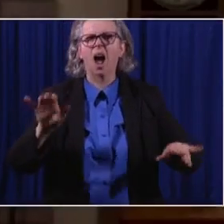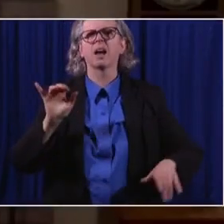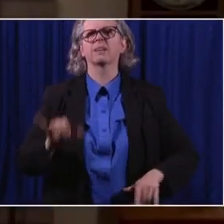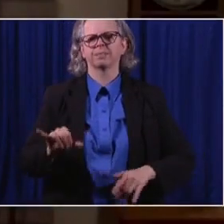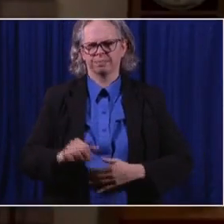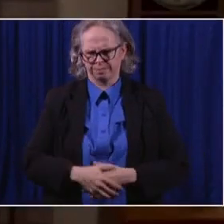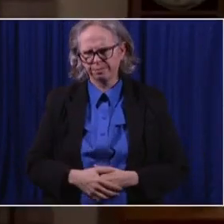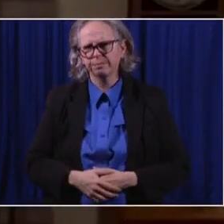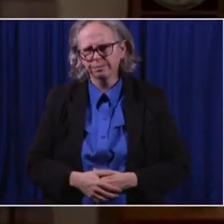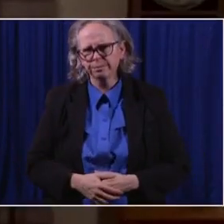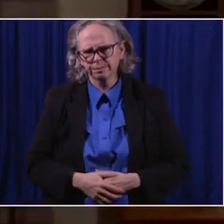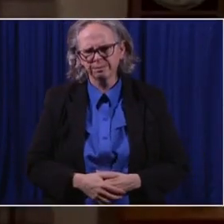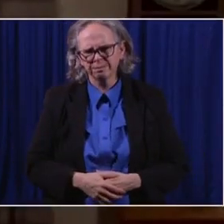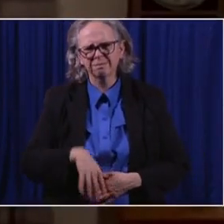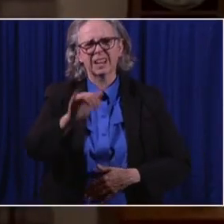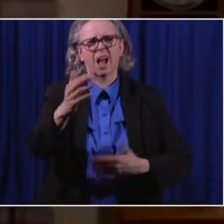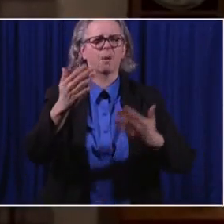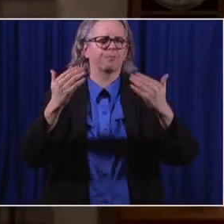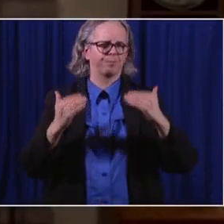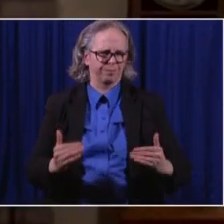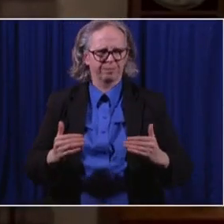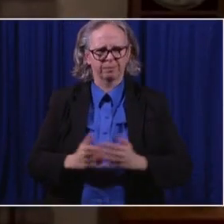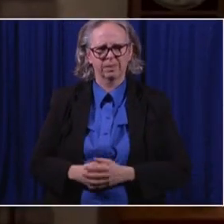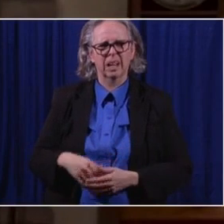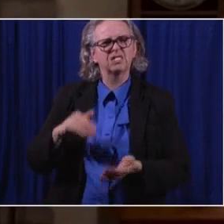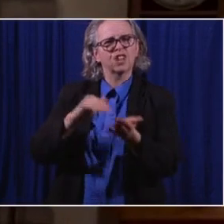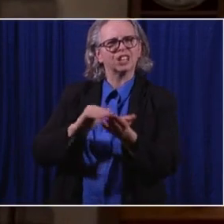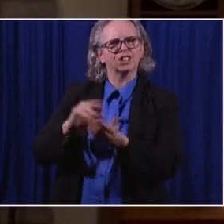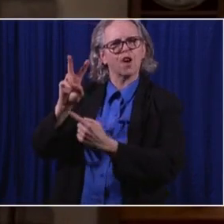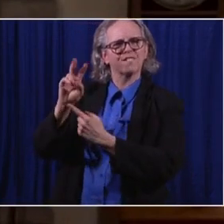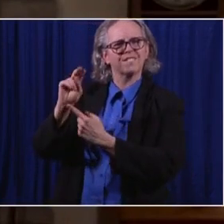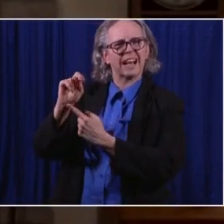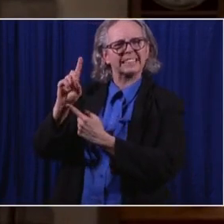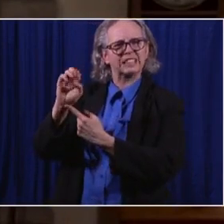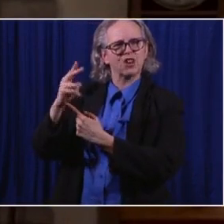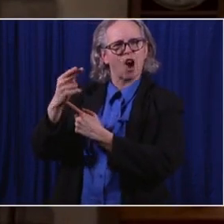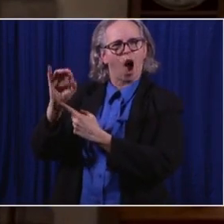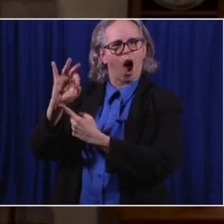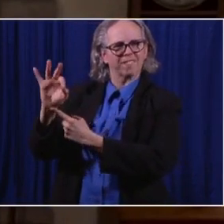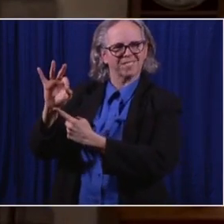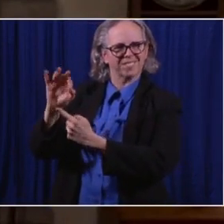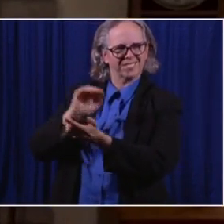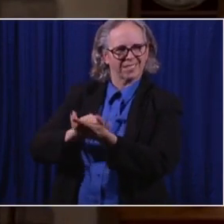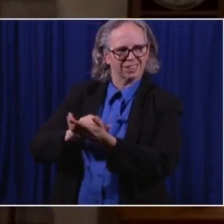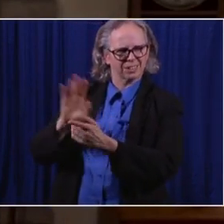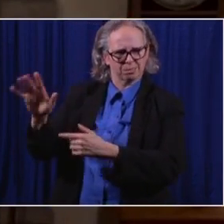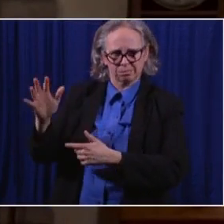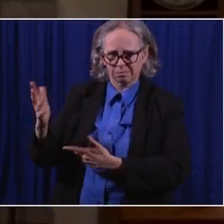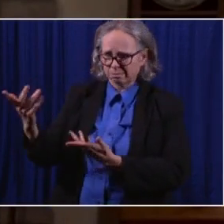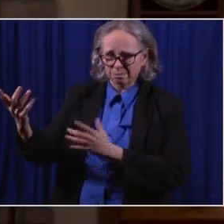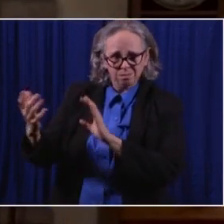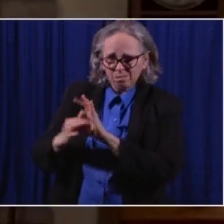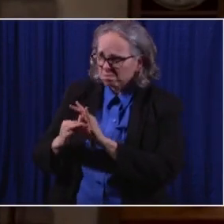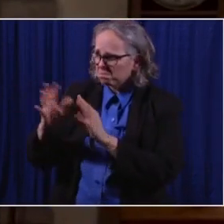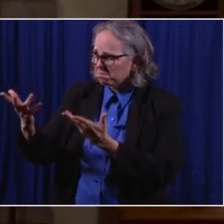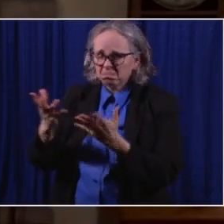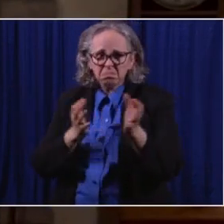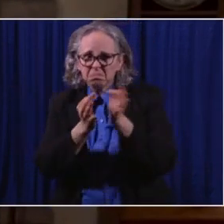now go to Dr. Bruce Vanderhoff. And Doctor, you want to kind of give us a little report and maybe